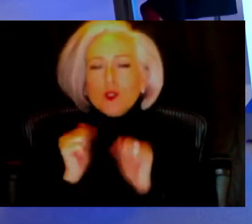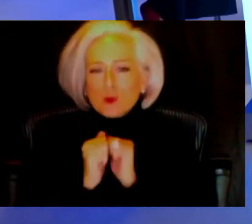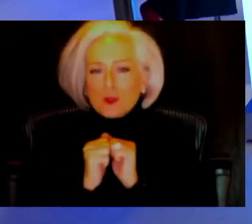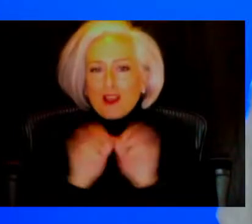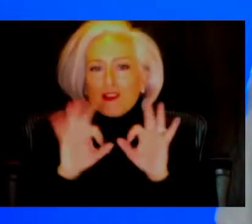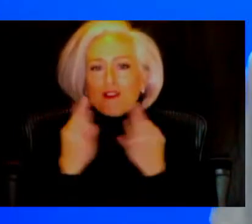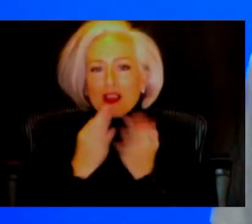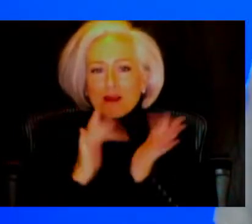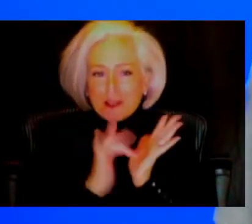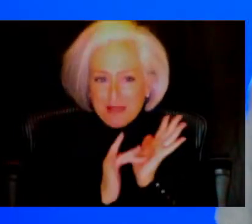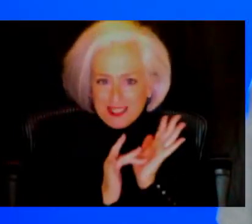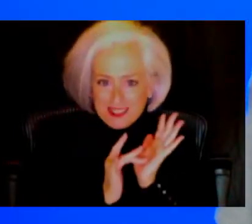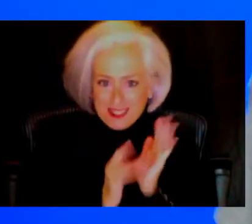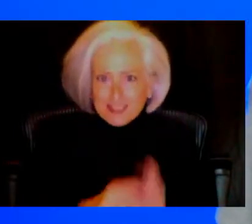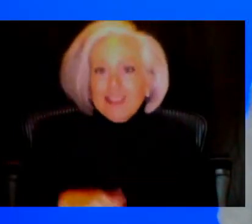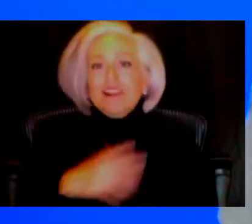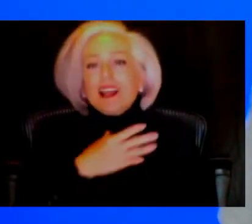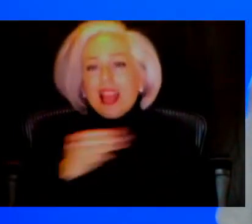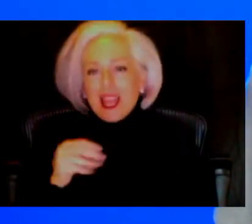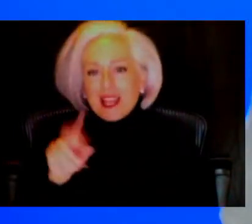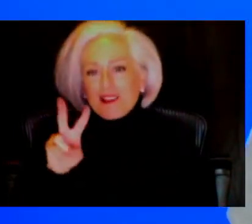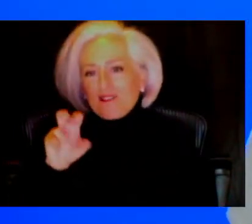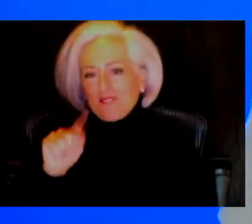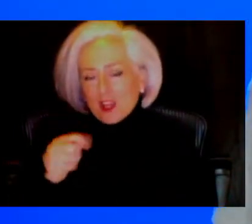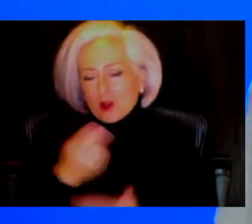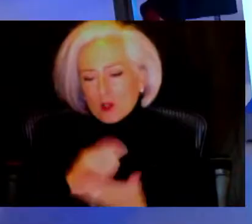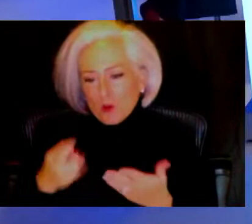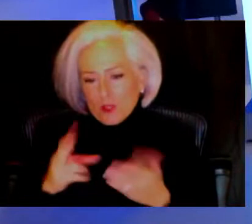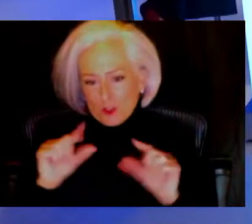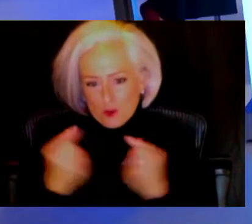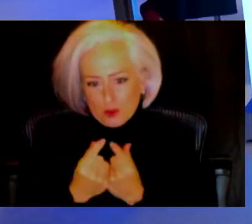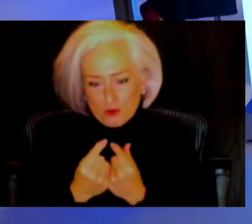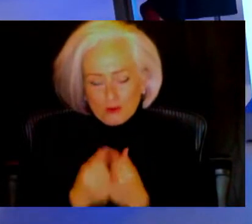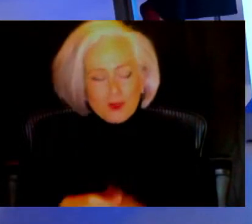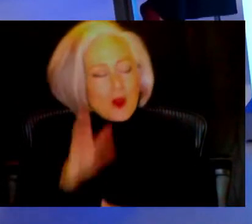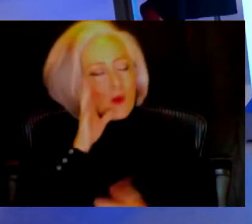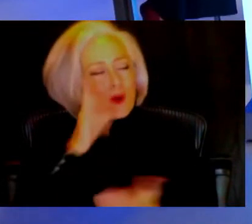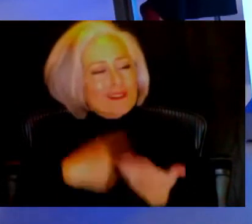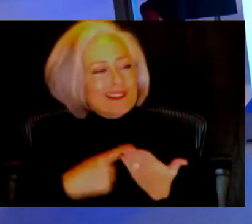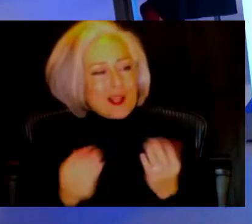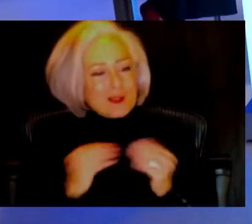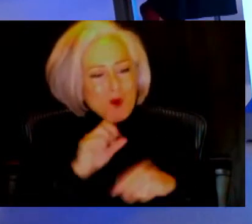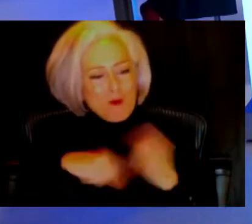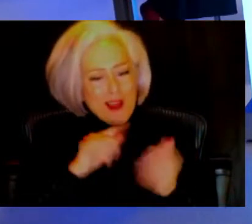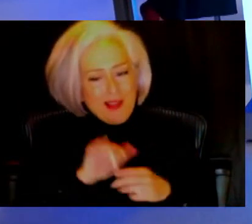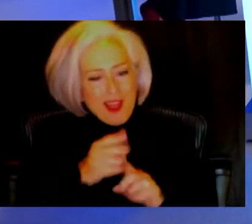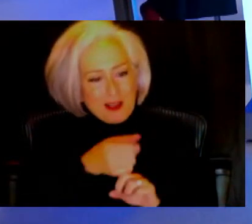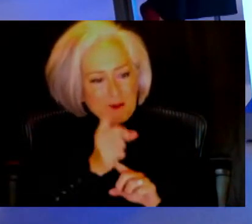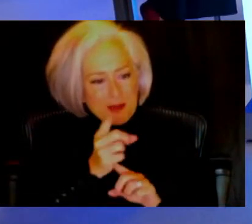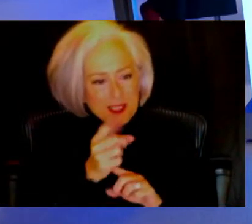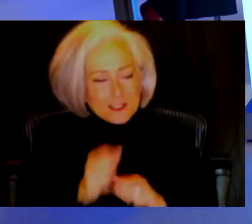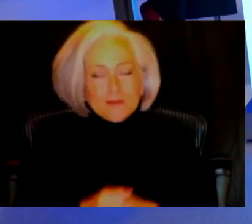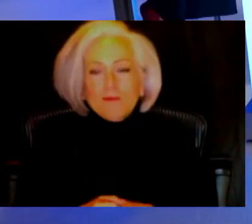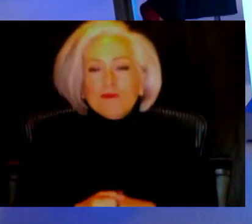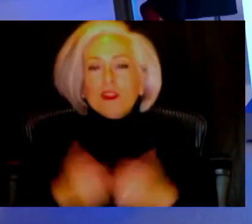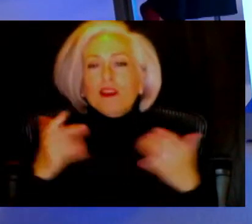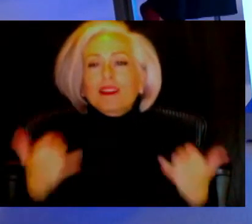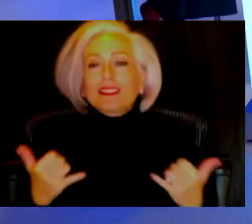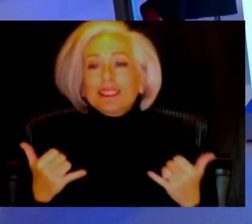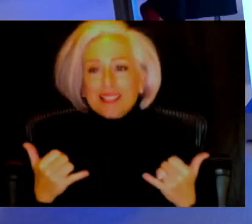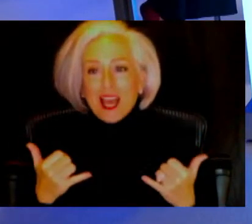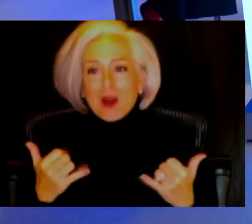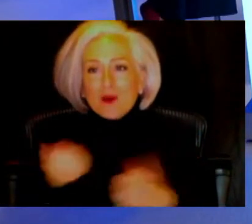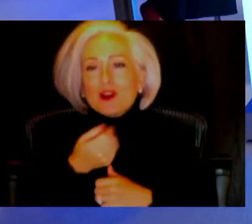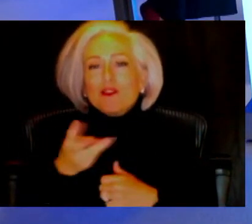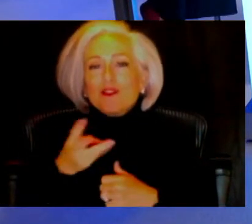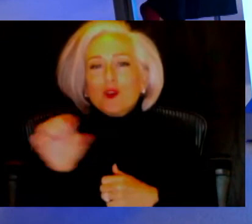work together with the Veteran Resource Group. And we're going to talk more about that here in just a moment. And on that note, I want to bring in a couple other special